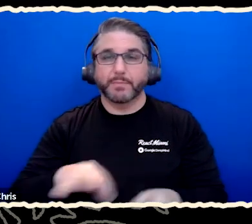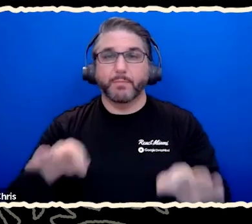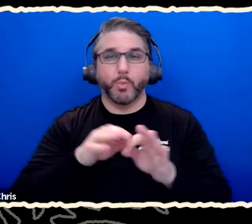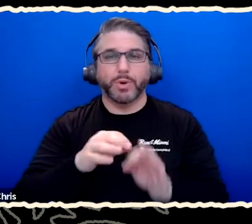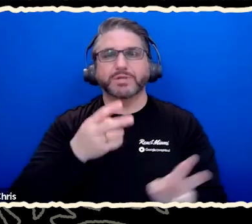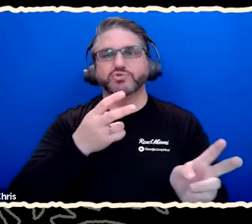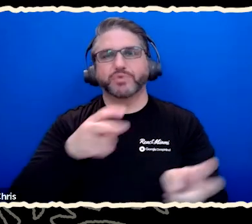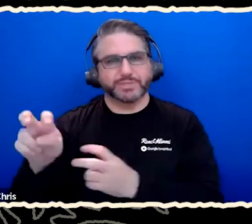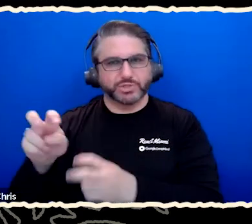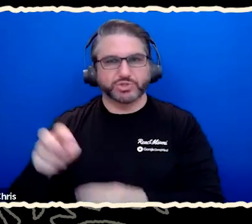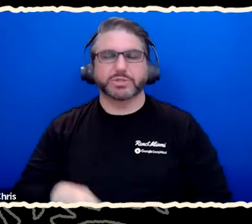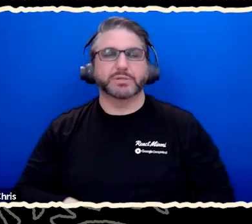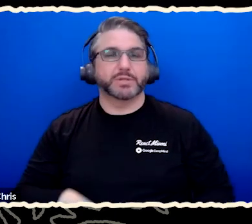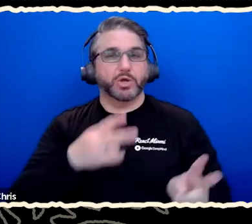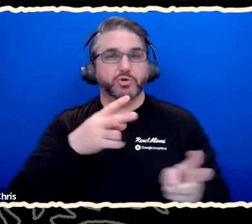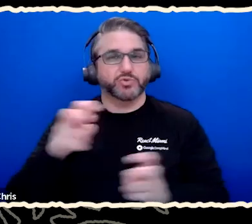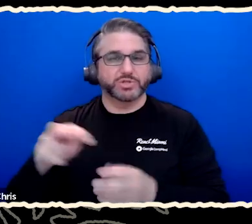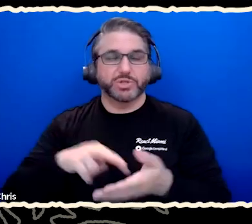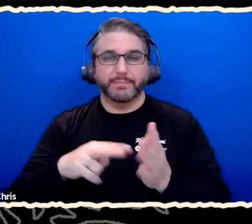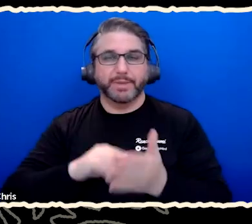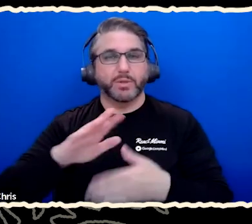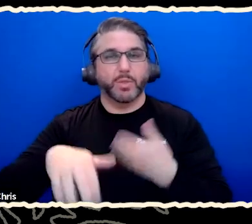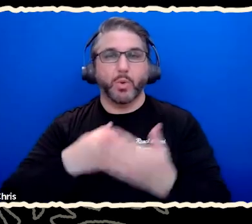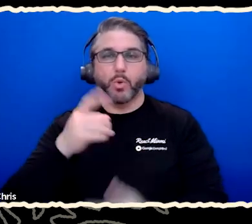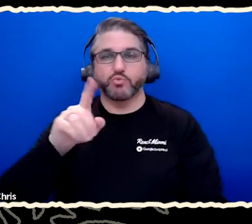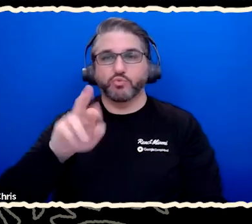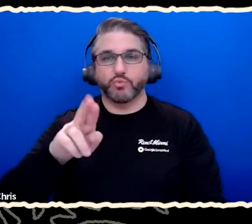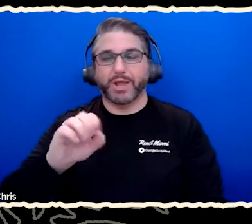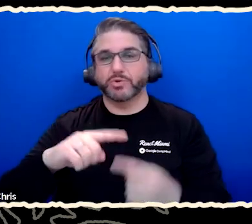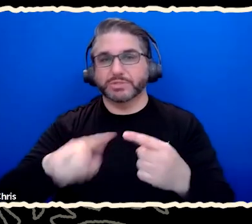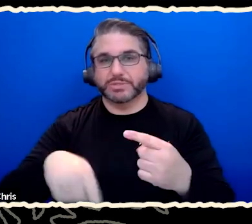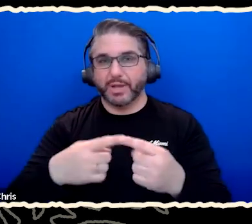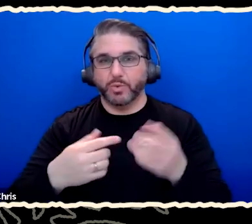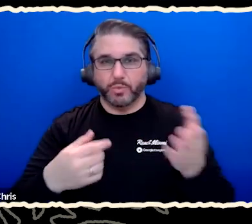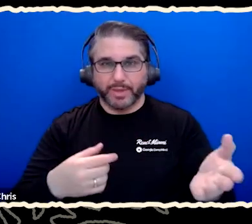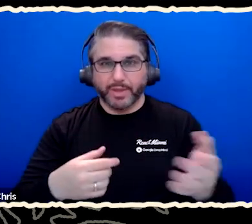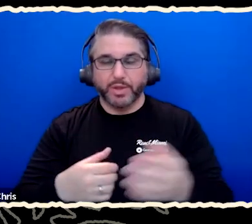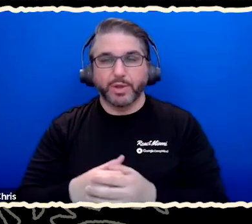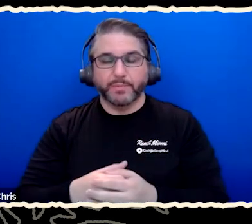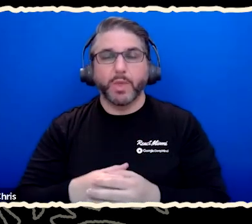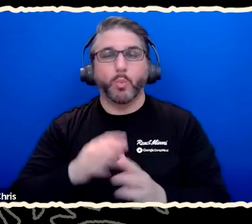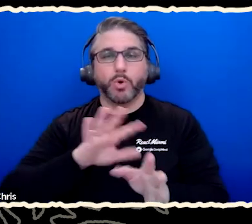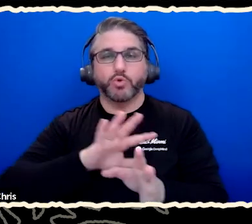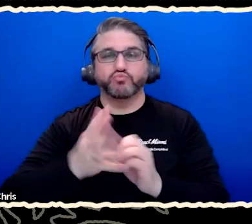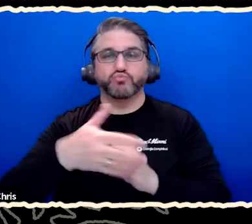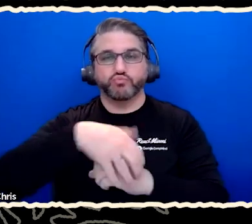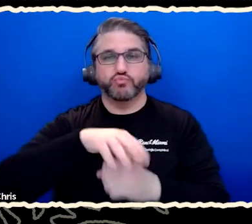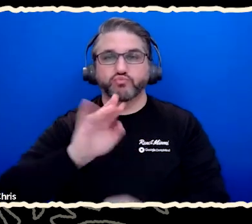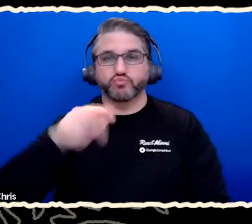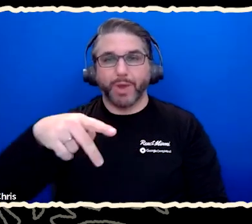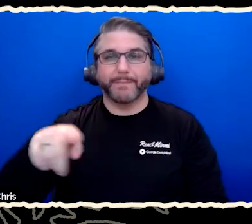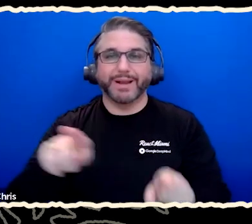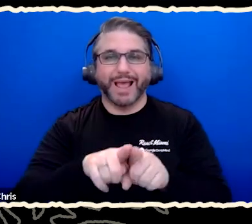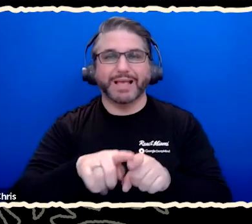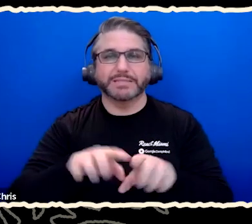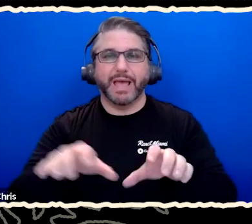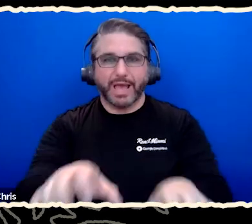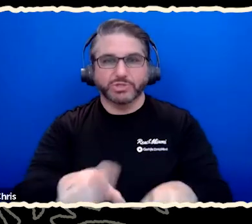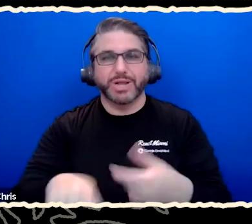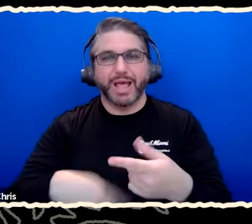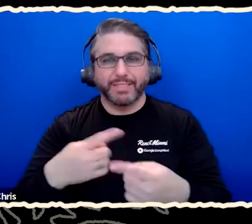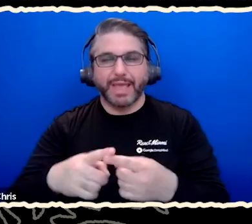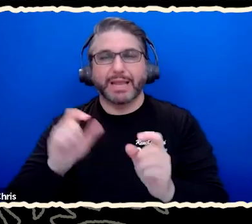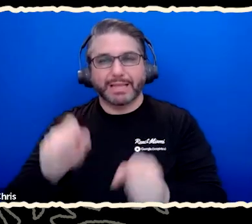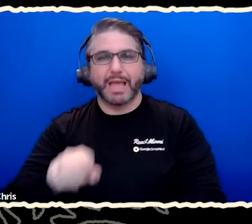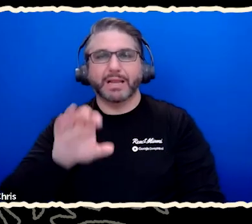So a transition would wrap the entire React render cycle here and wrap it all as an action, which can then commit